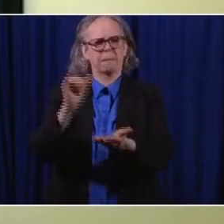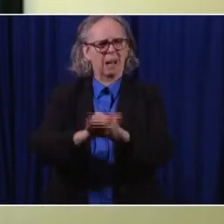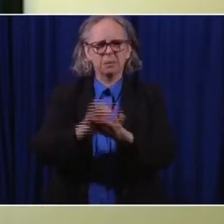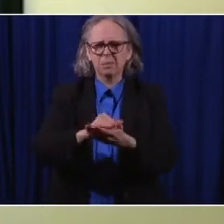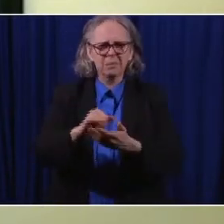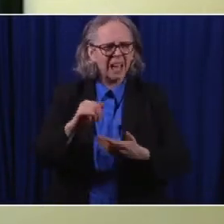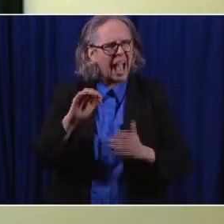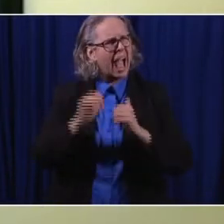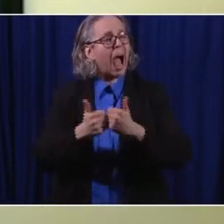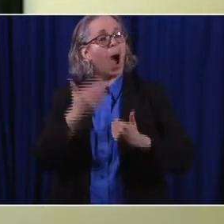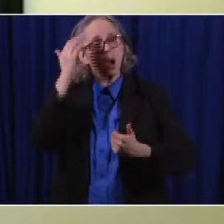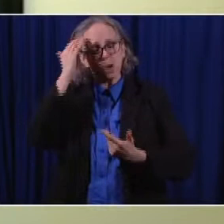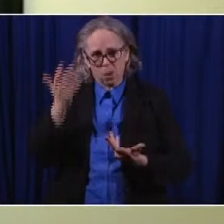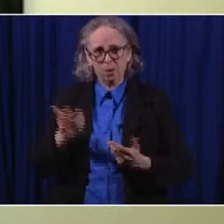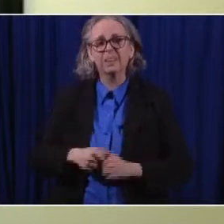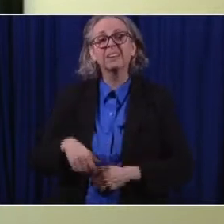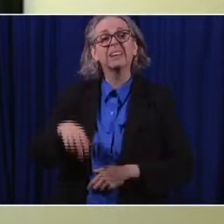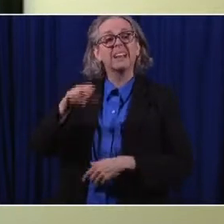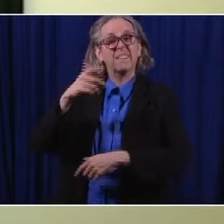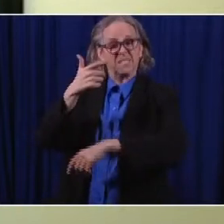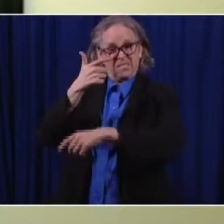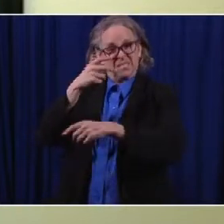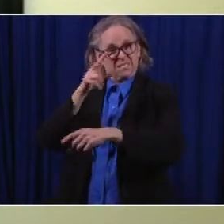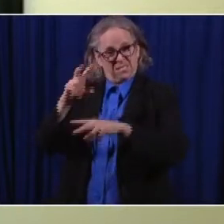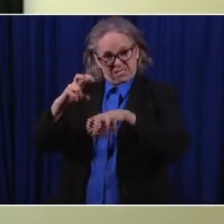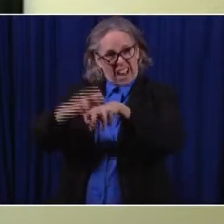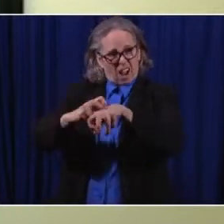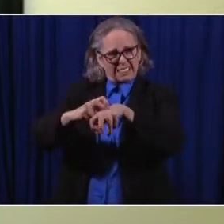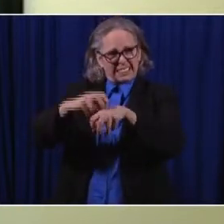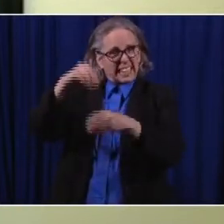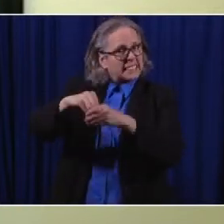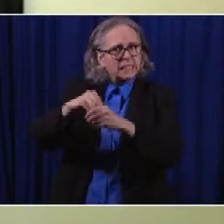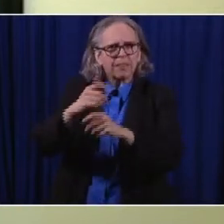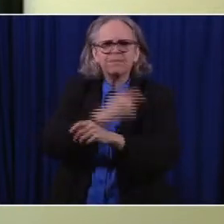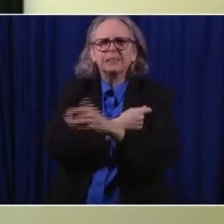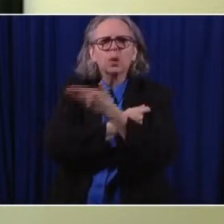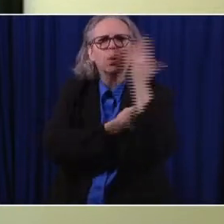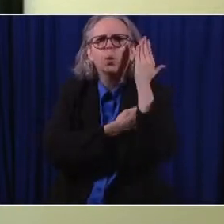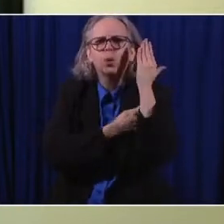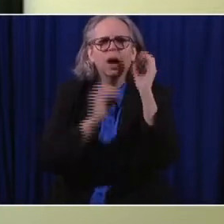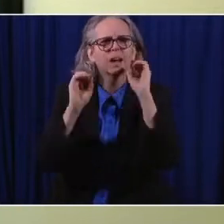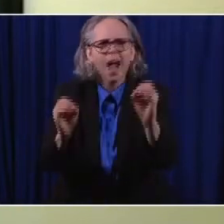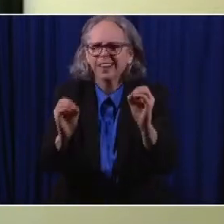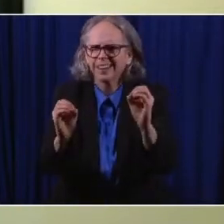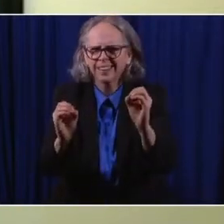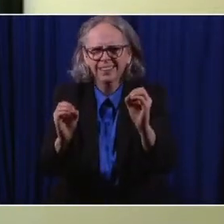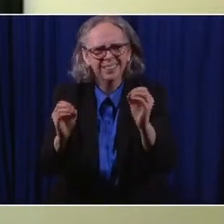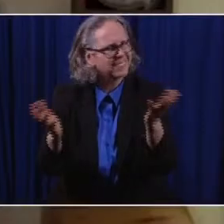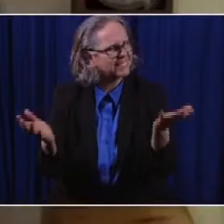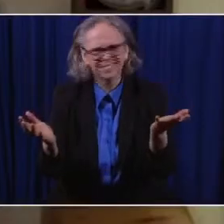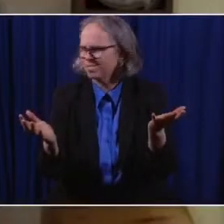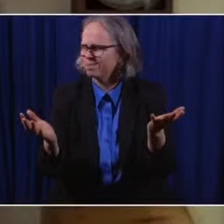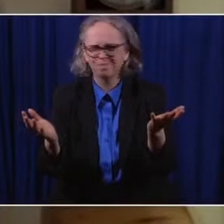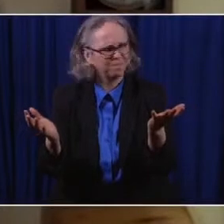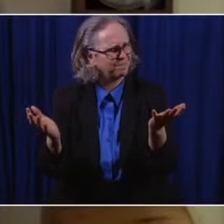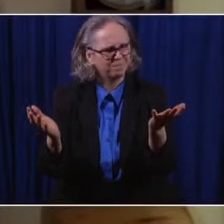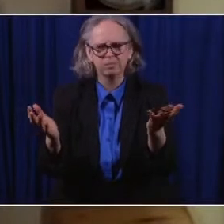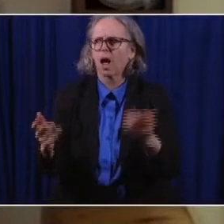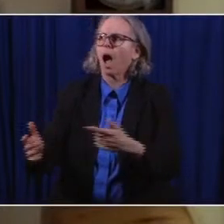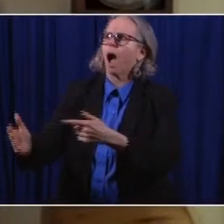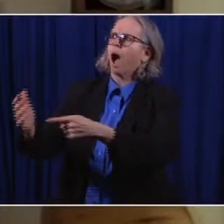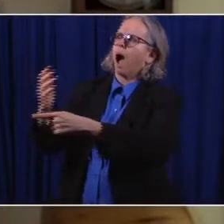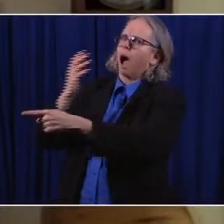You cannot get COVID from getting this vaccine. Period. Okay. Very, very good. Very good.